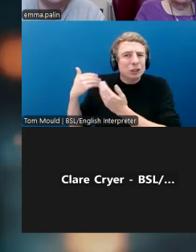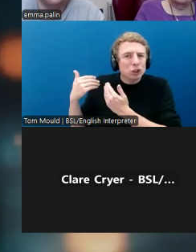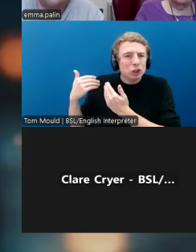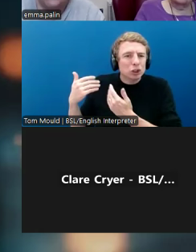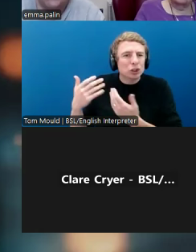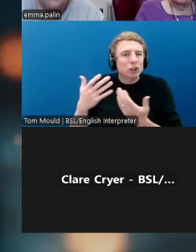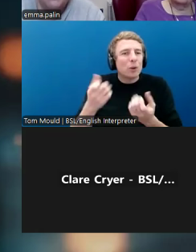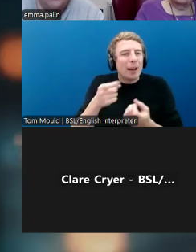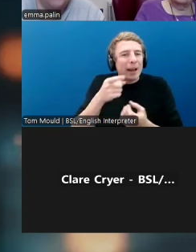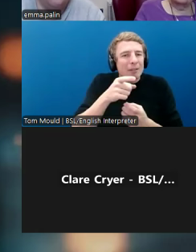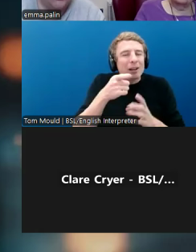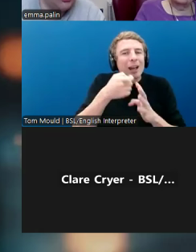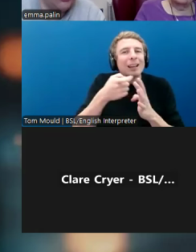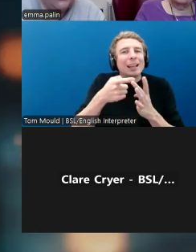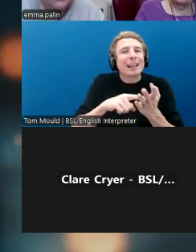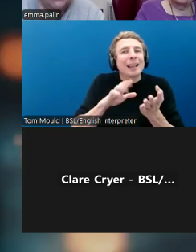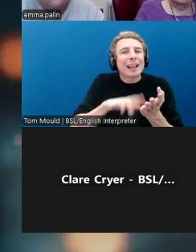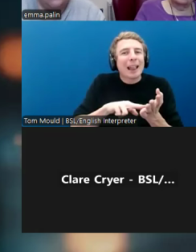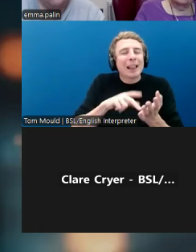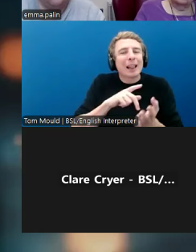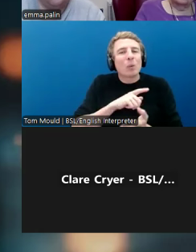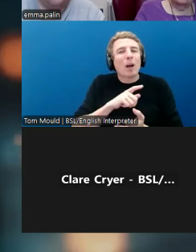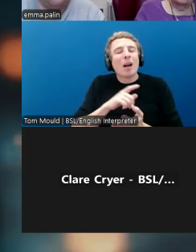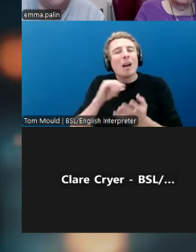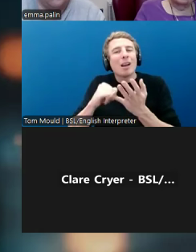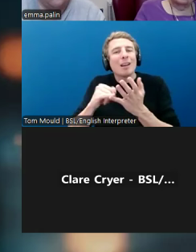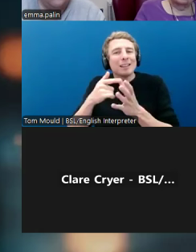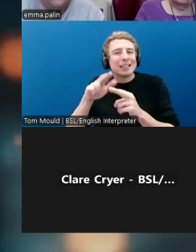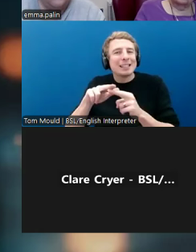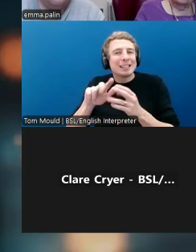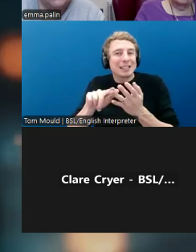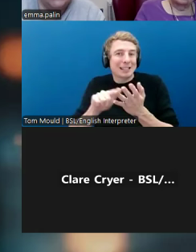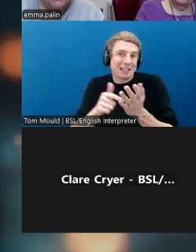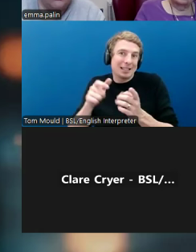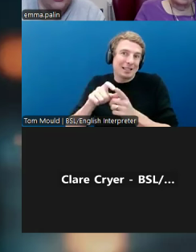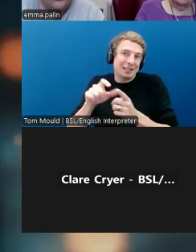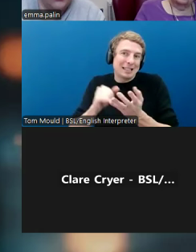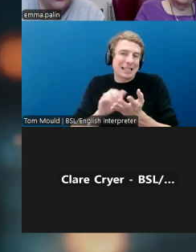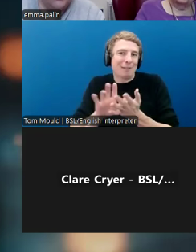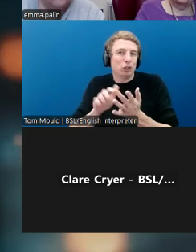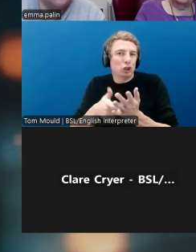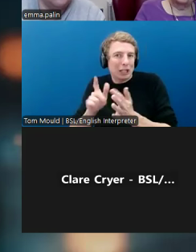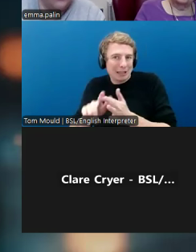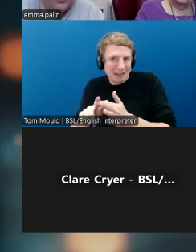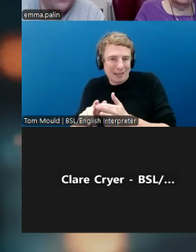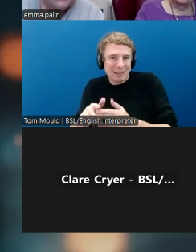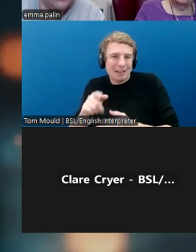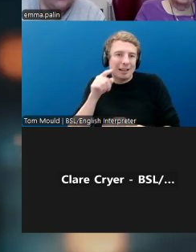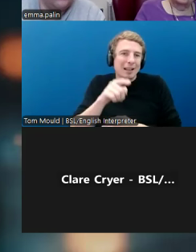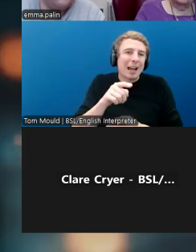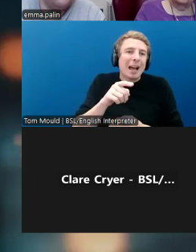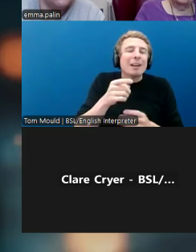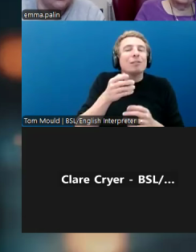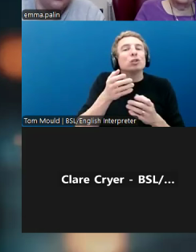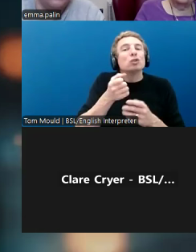picture is for Staffordshire. We've got a train in the left-hand corner for our village in Crewe, which is the railway